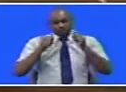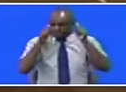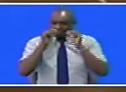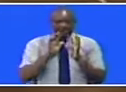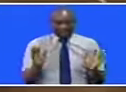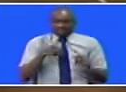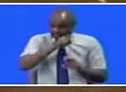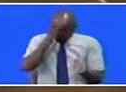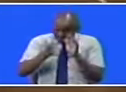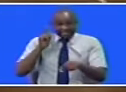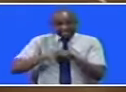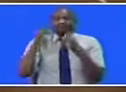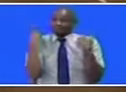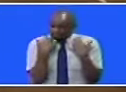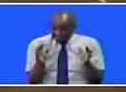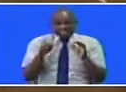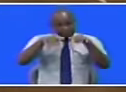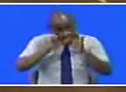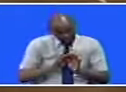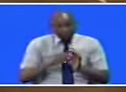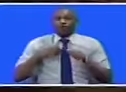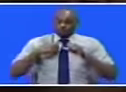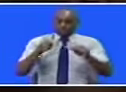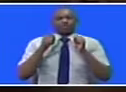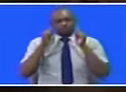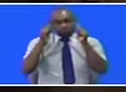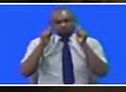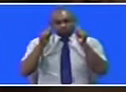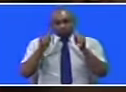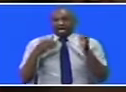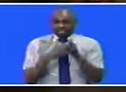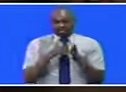they plan to resume the demonstrations after Castro's burial.